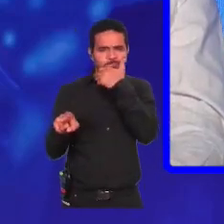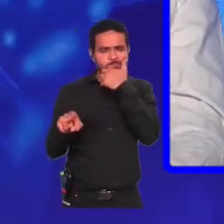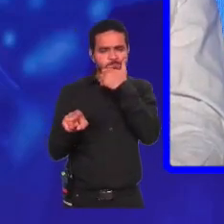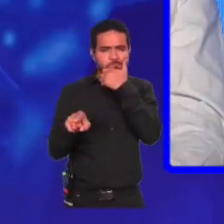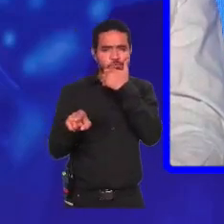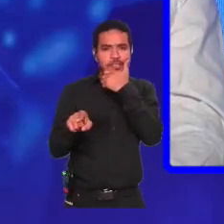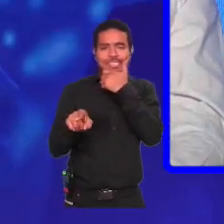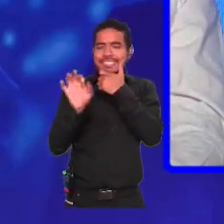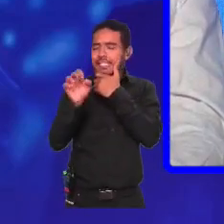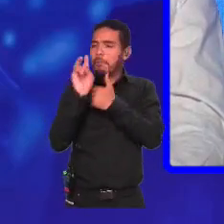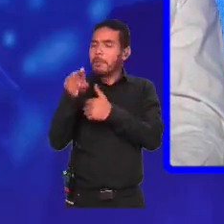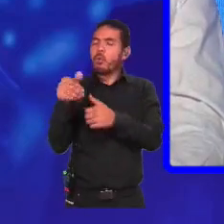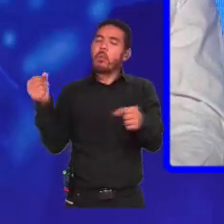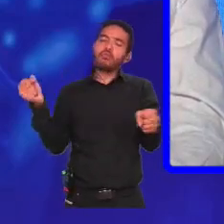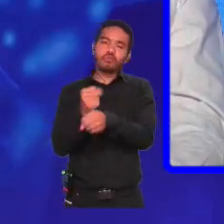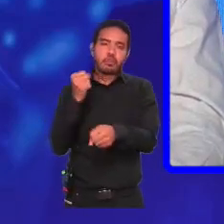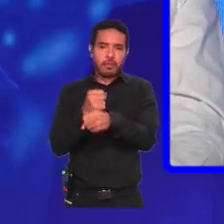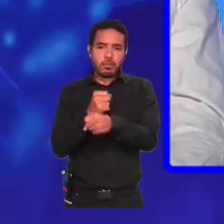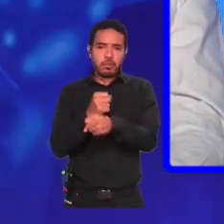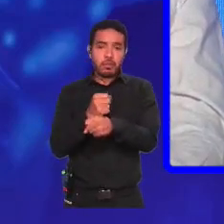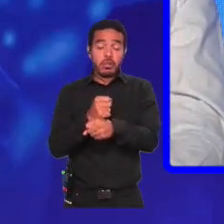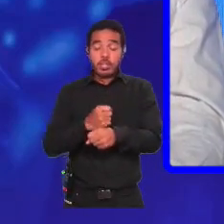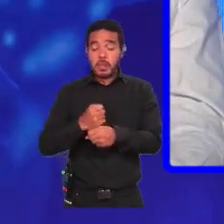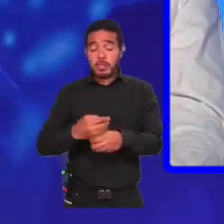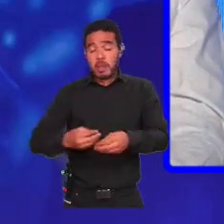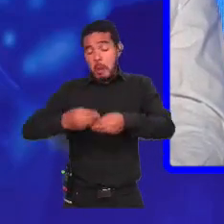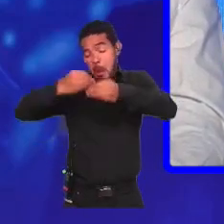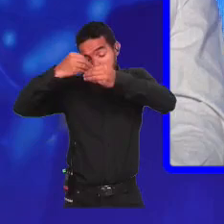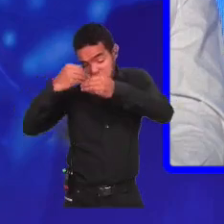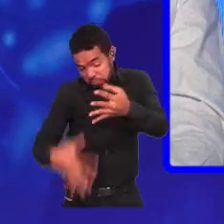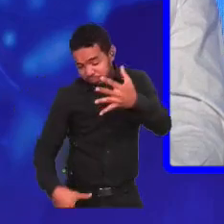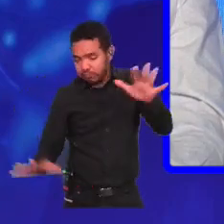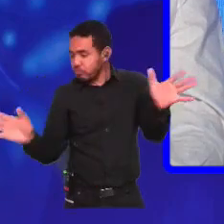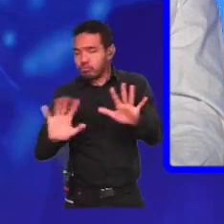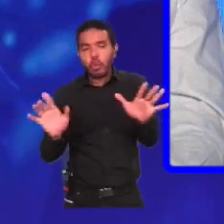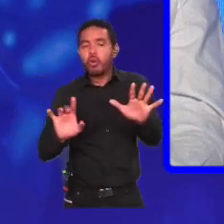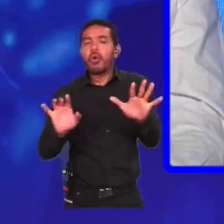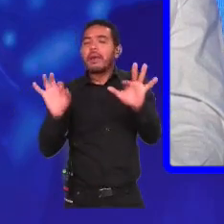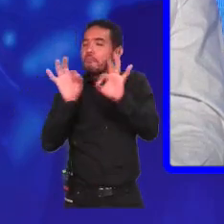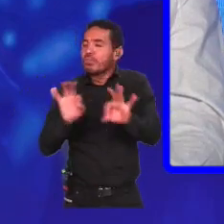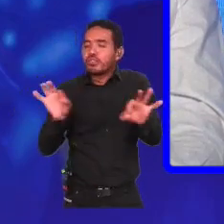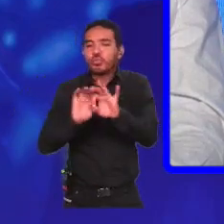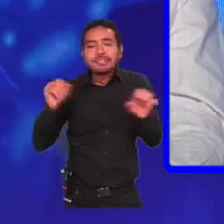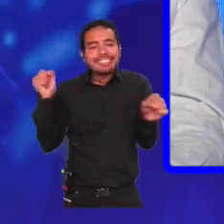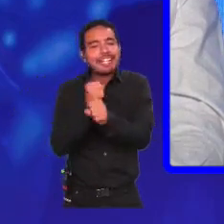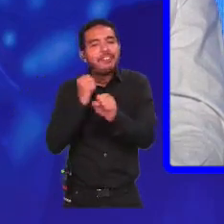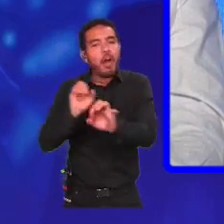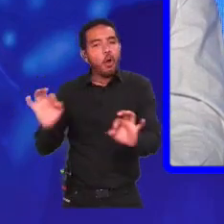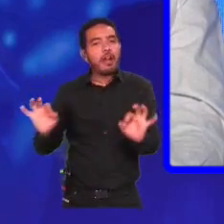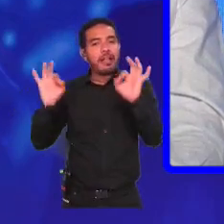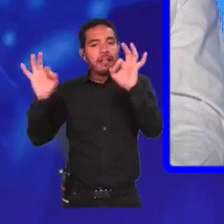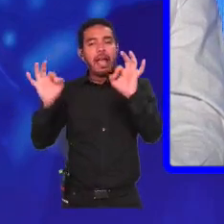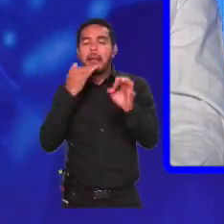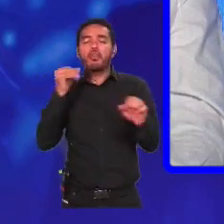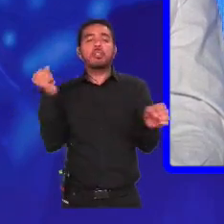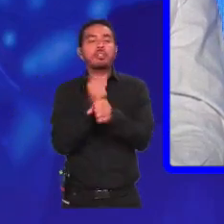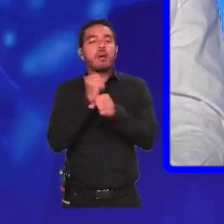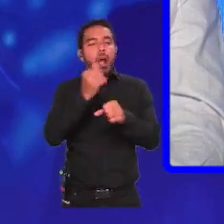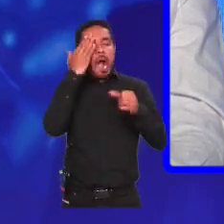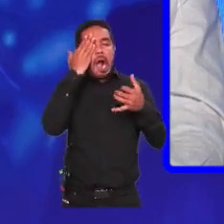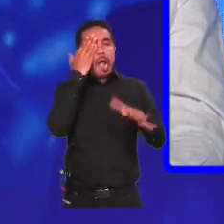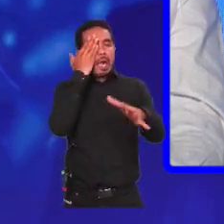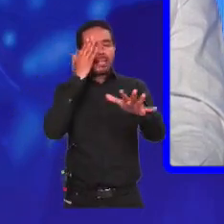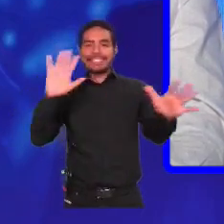It doesn't need to be a lot of work. It just needs to be your best work. Anything that is not your best work, in your own estimation, only dilutes